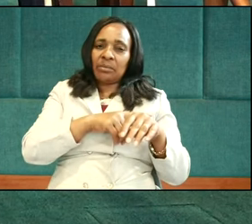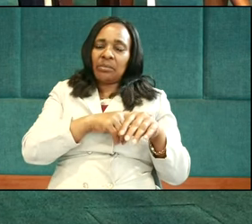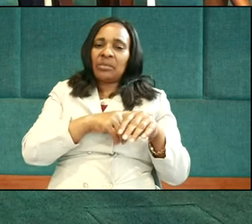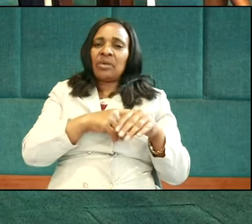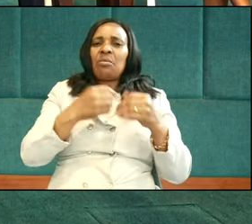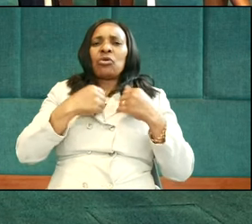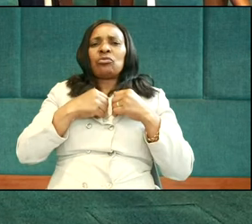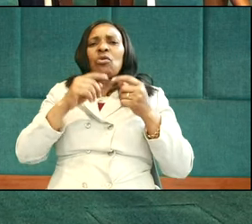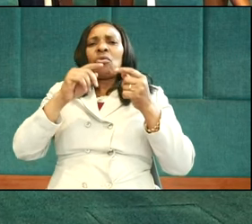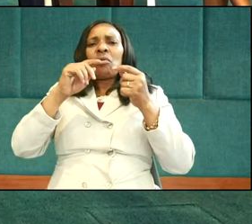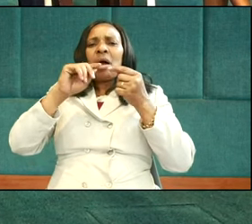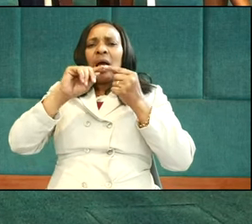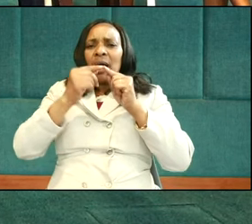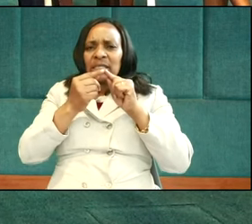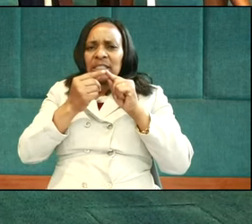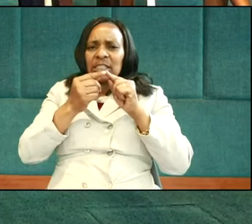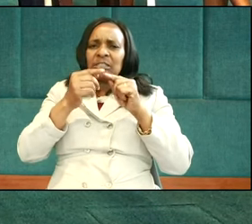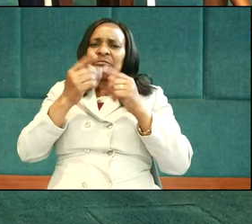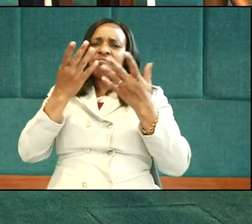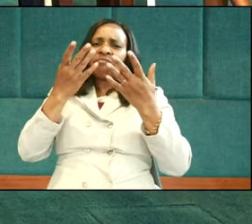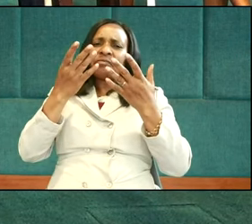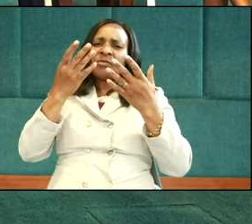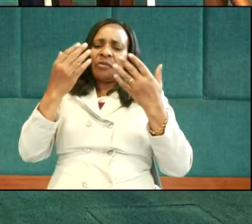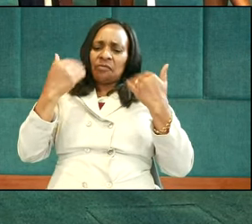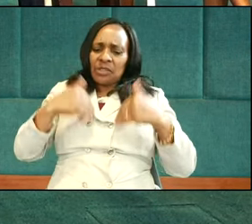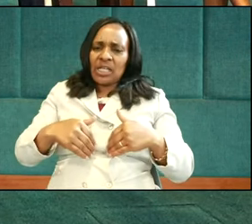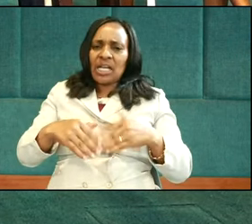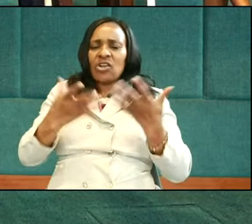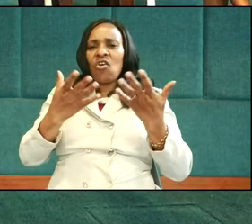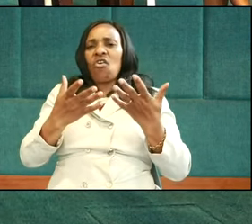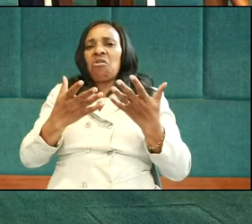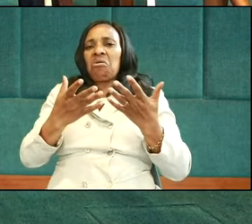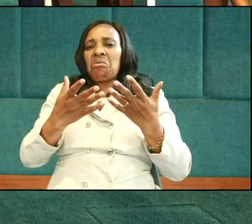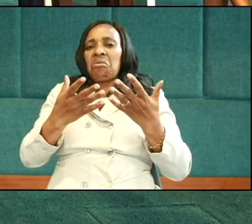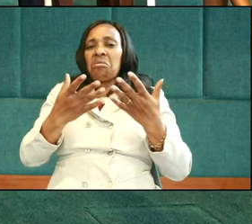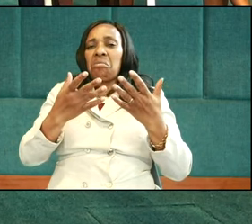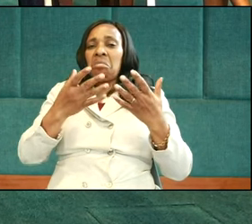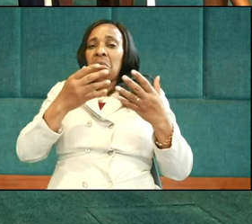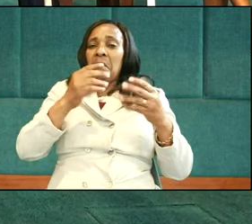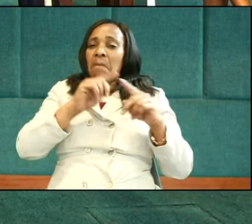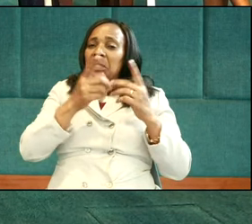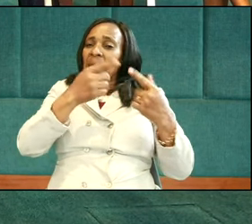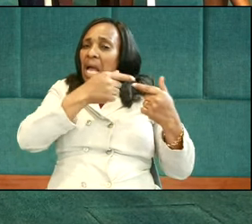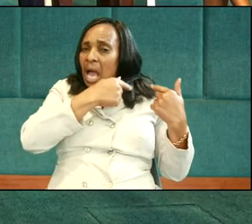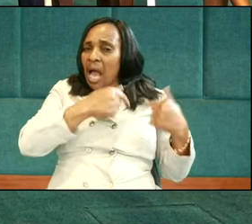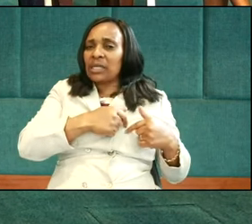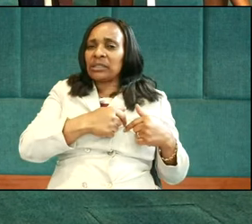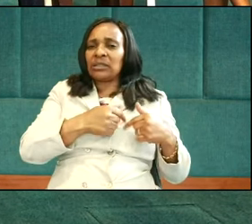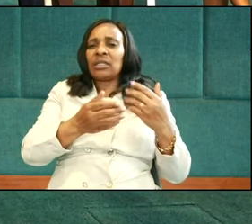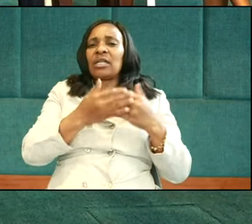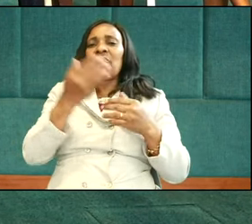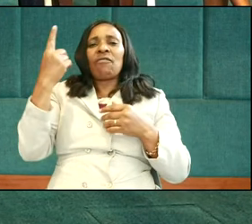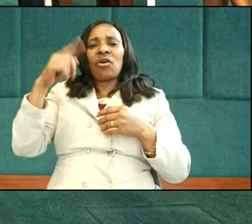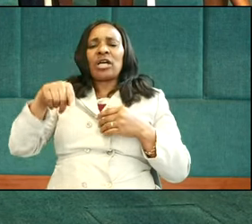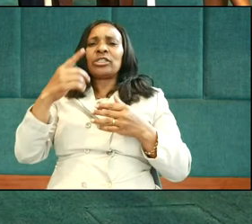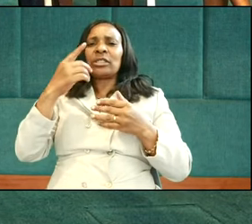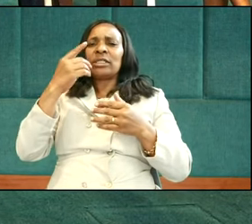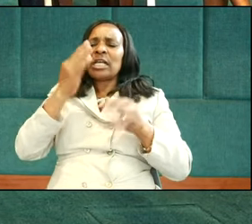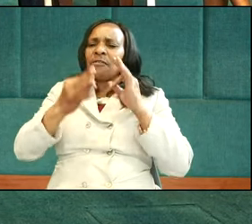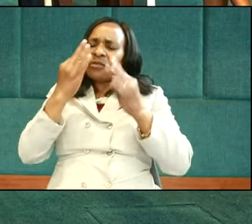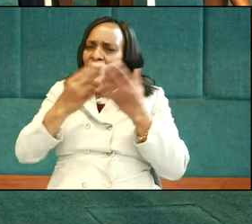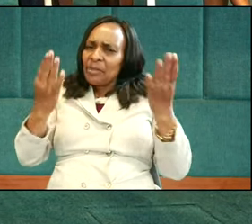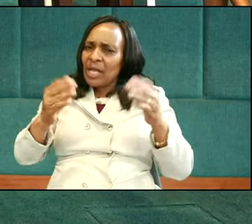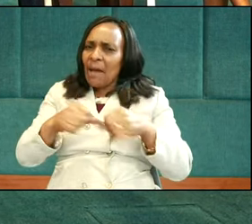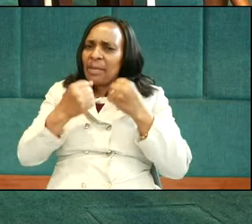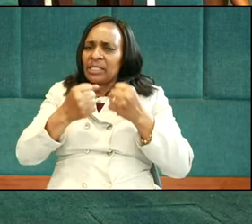them physically, but mentally, in the heart, they care for us. So when this happens, they feel bad.